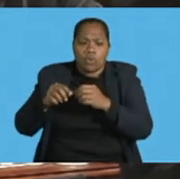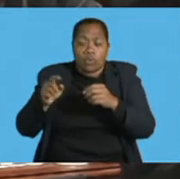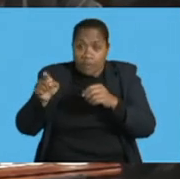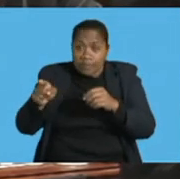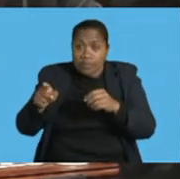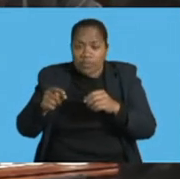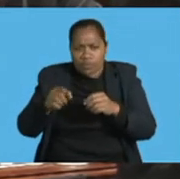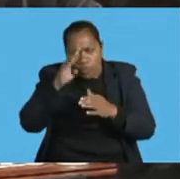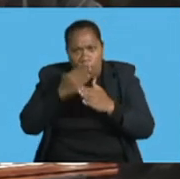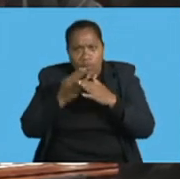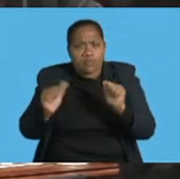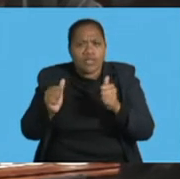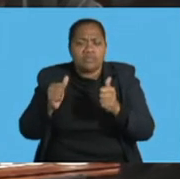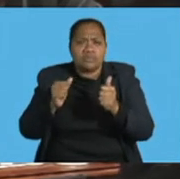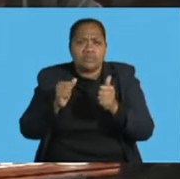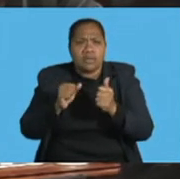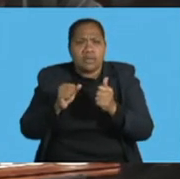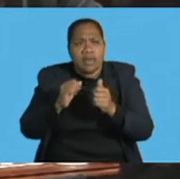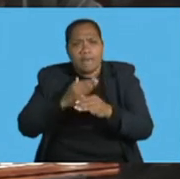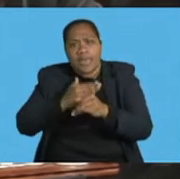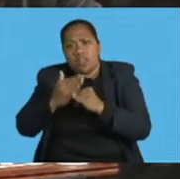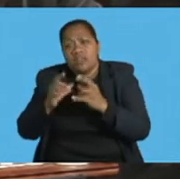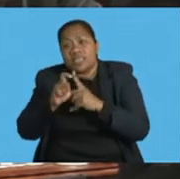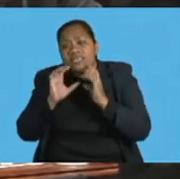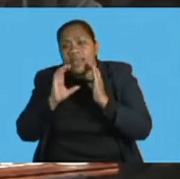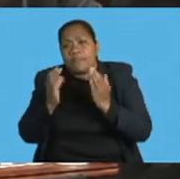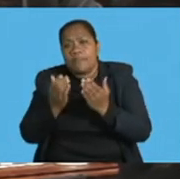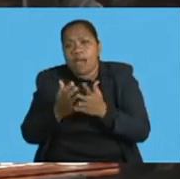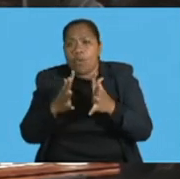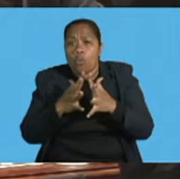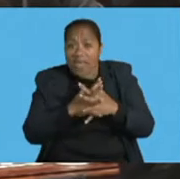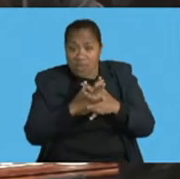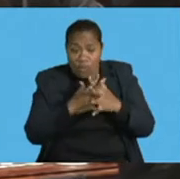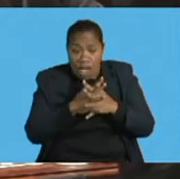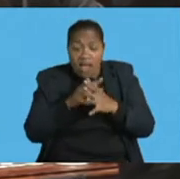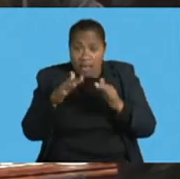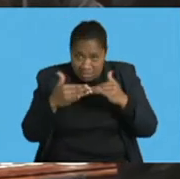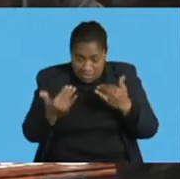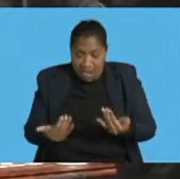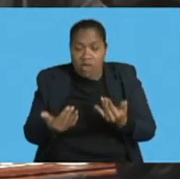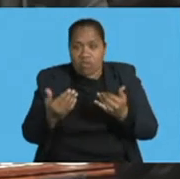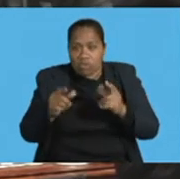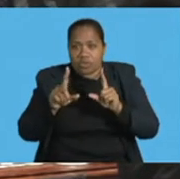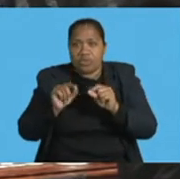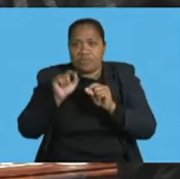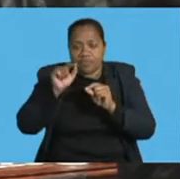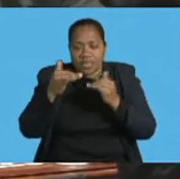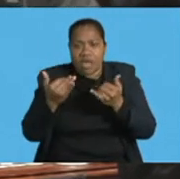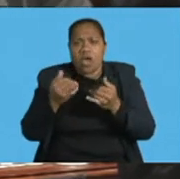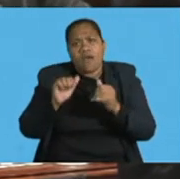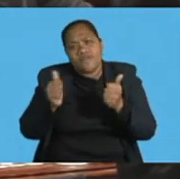by December, end of December. For Wanyuanga village, river training works are currently underway and is expected to be completed by end of